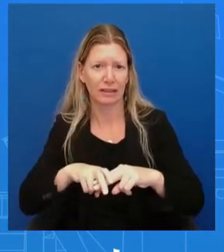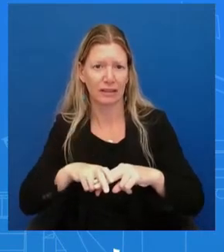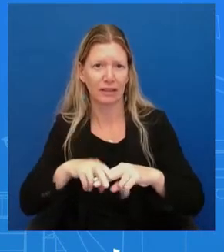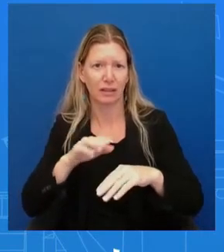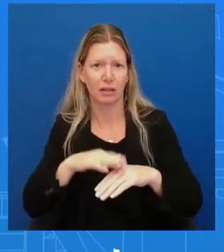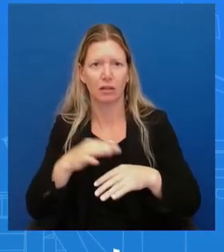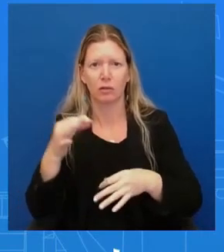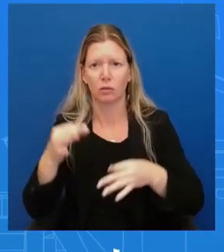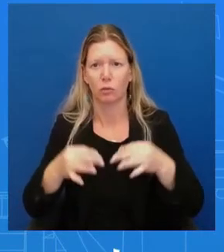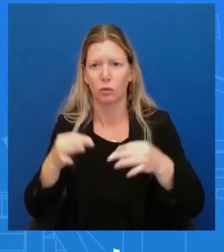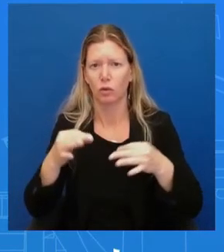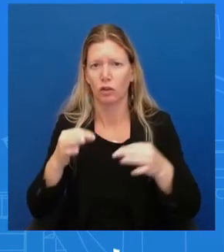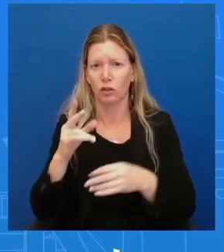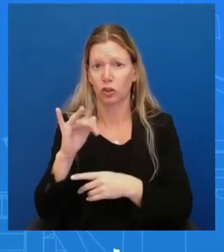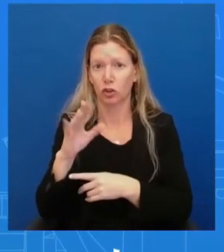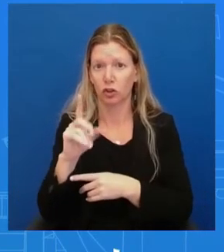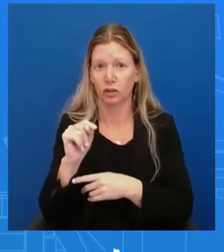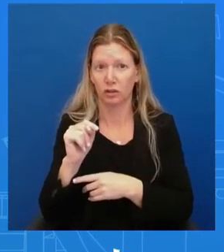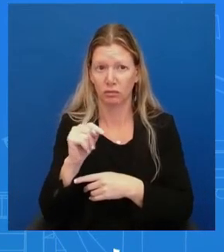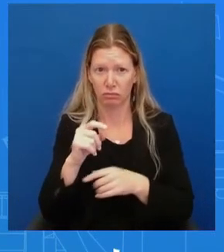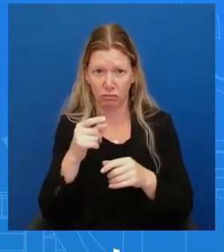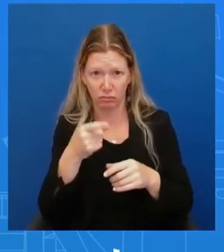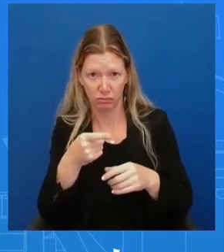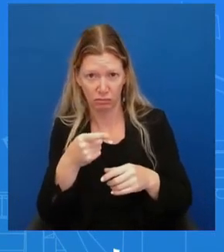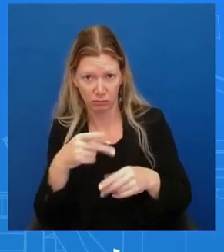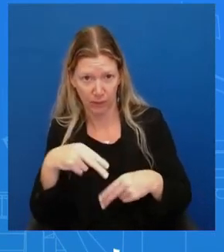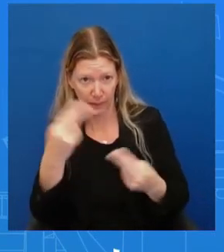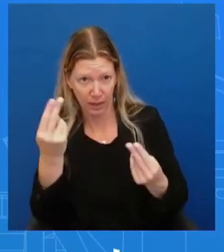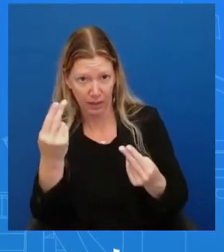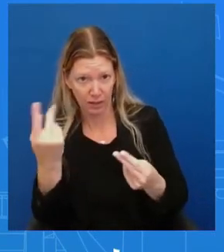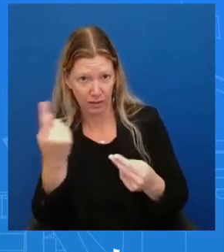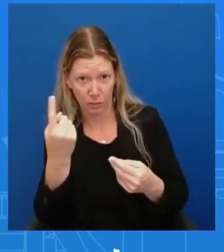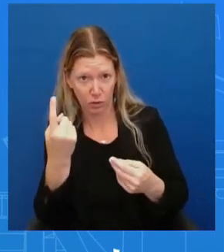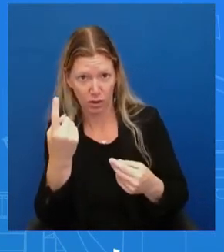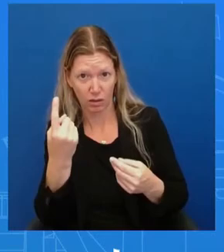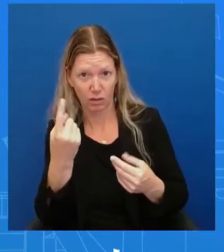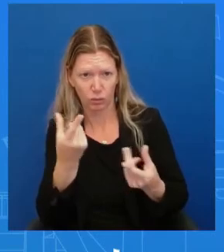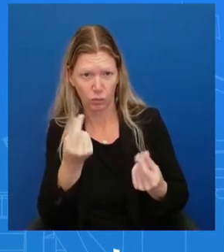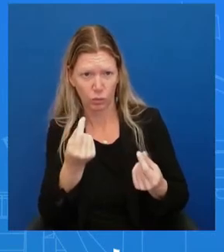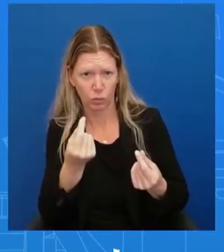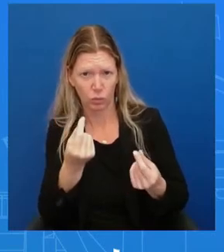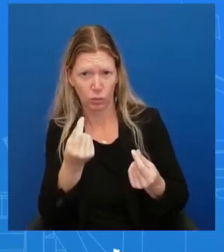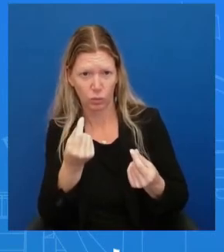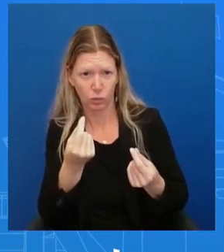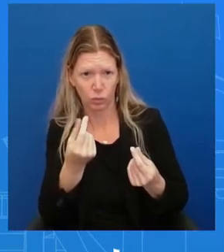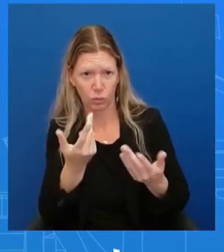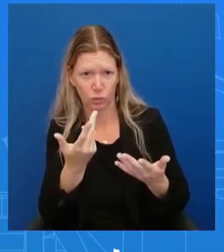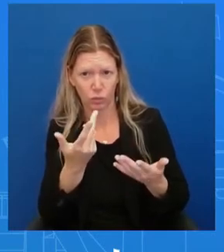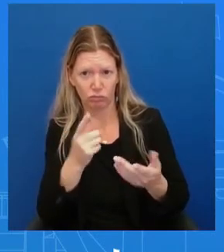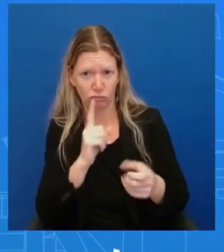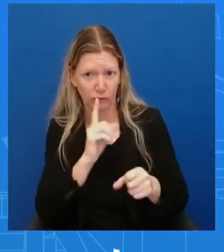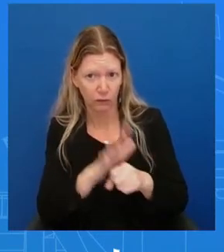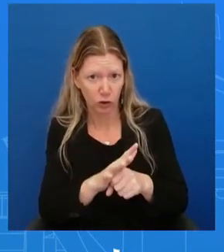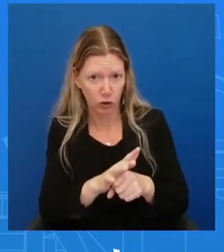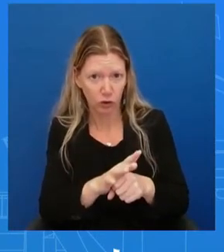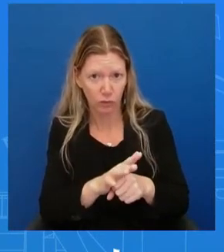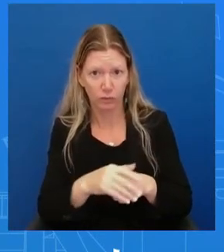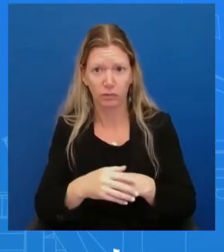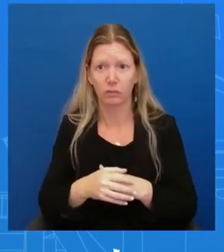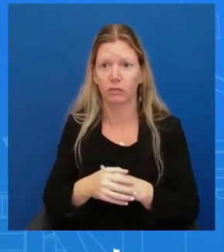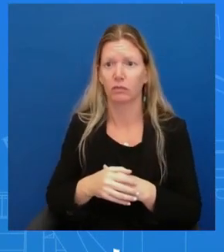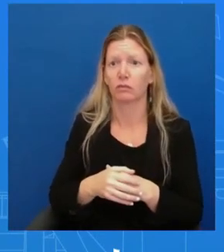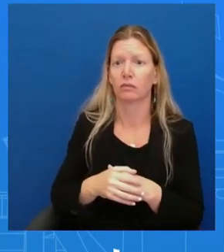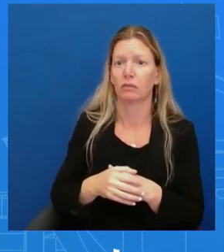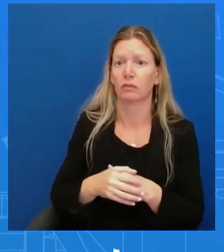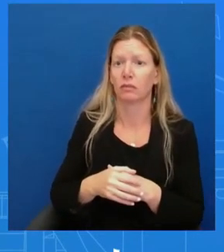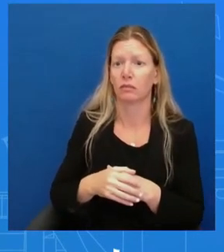him confirmed after? Which Mengi is his last name, Okay. Mangi. There were 3 Democratic senators